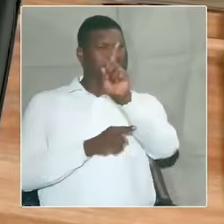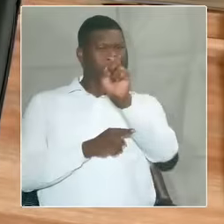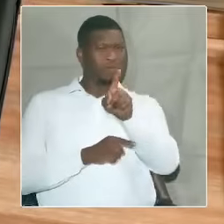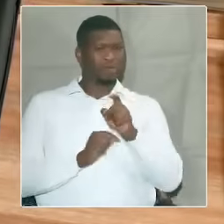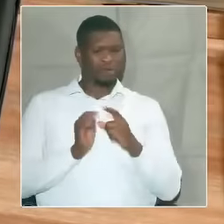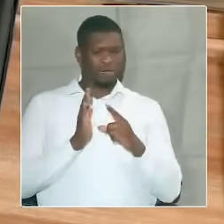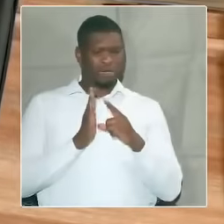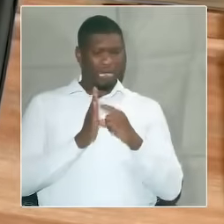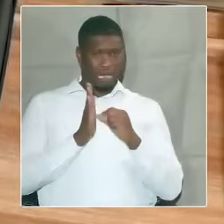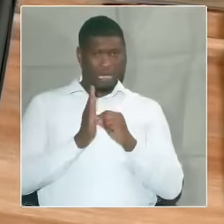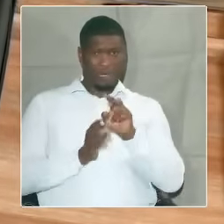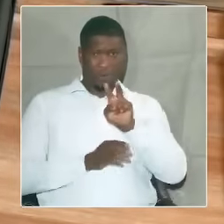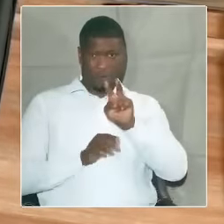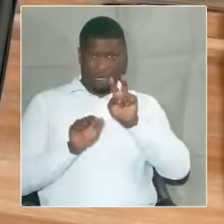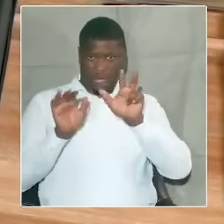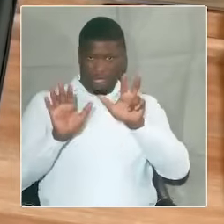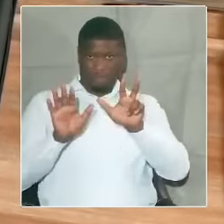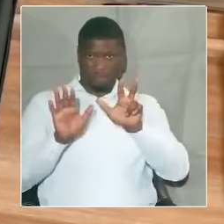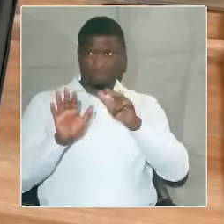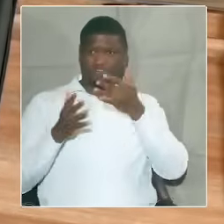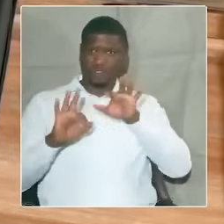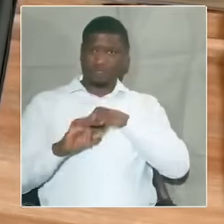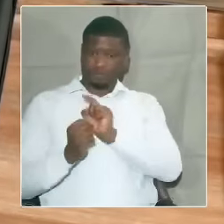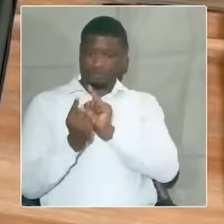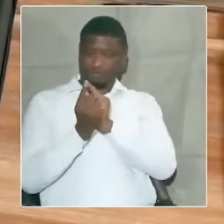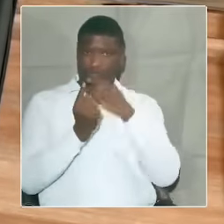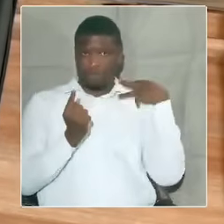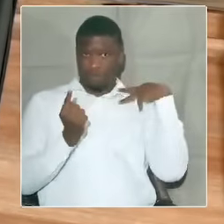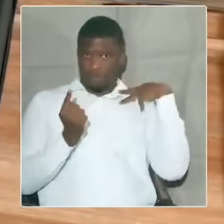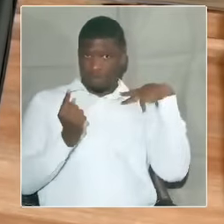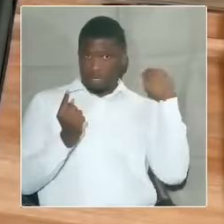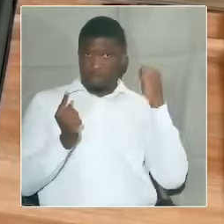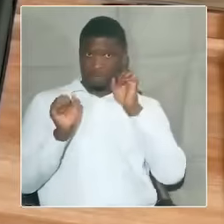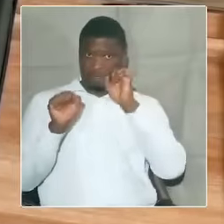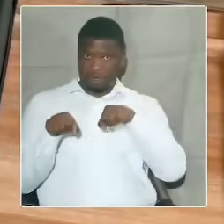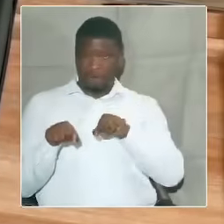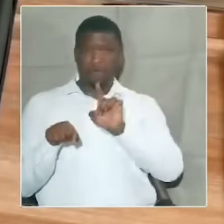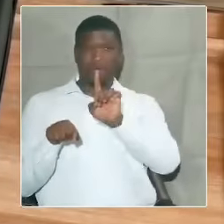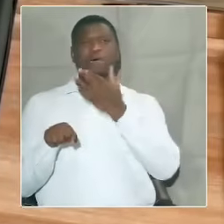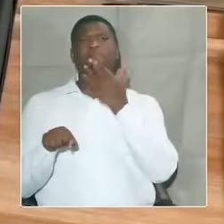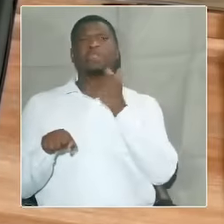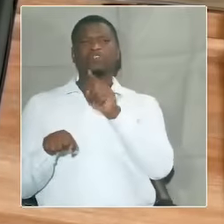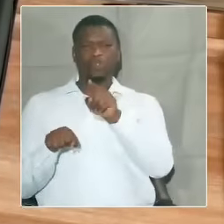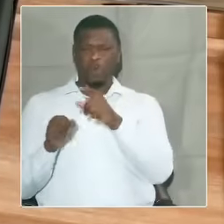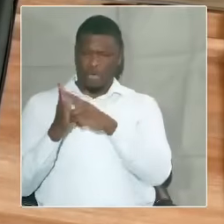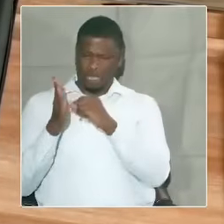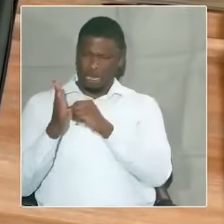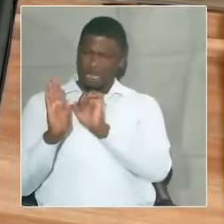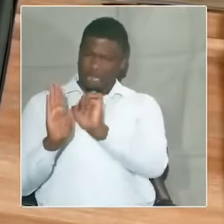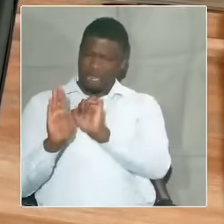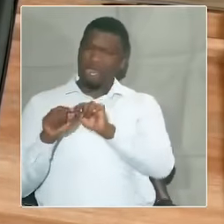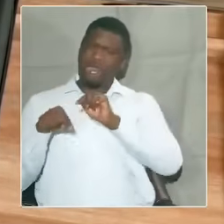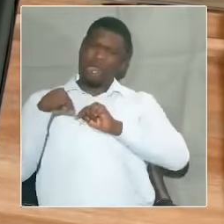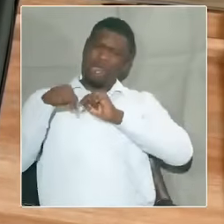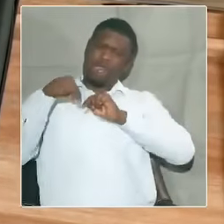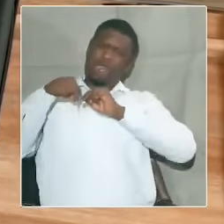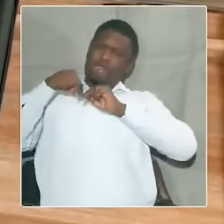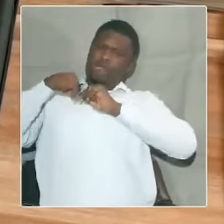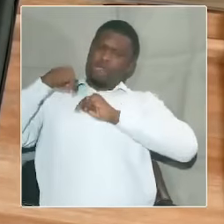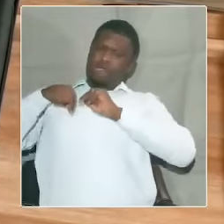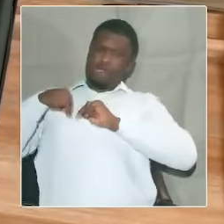issued, and going backwards from the time when the minister was appointed into office, had the